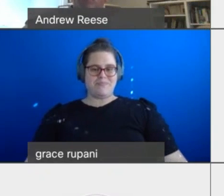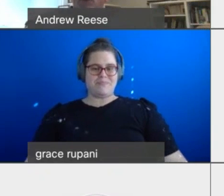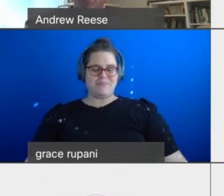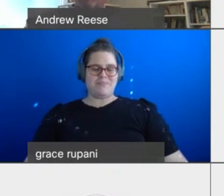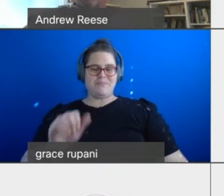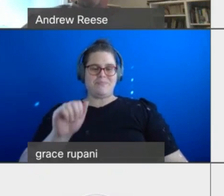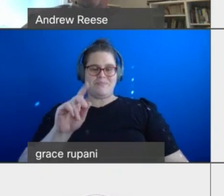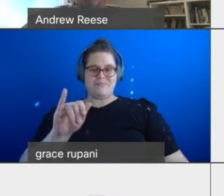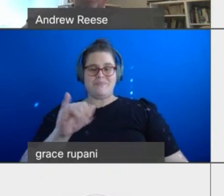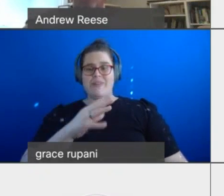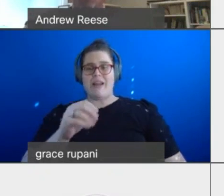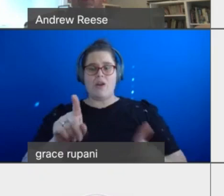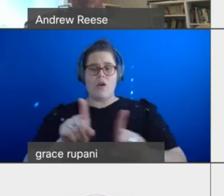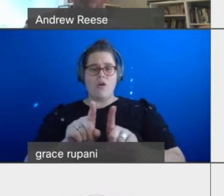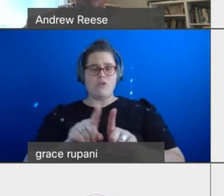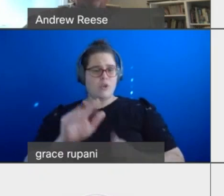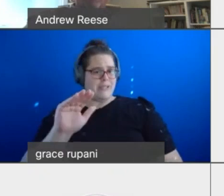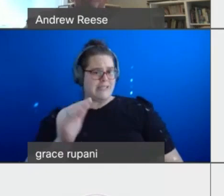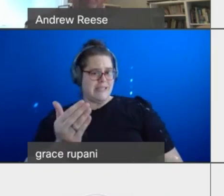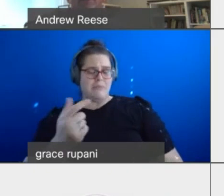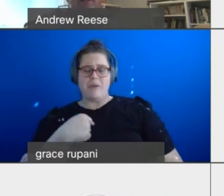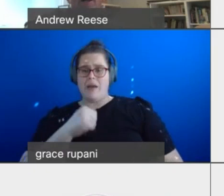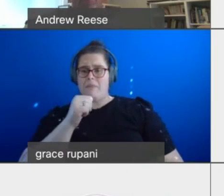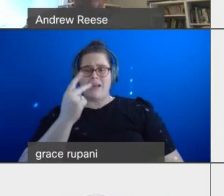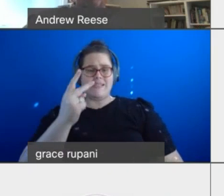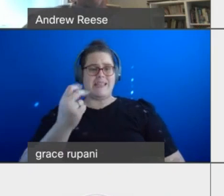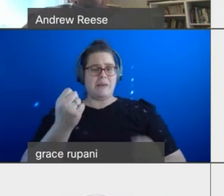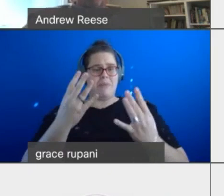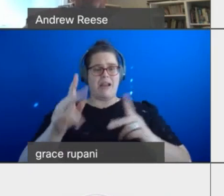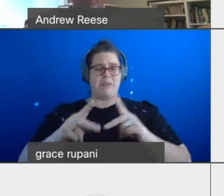I'm also not seeing any groundswell for people having,